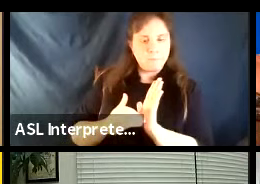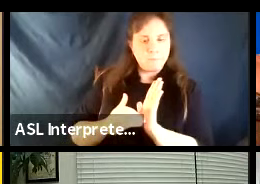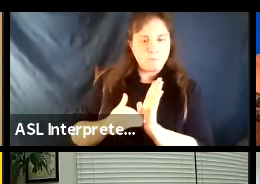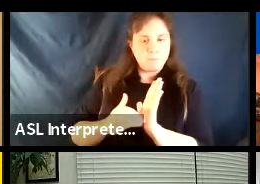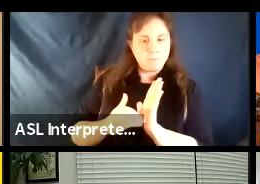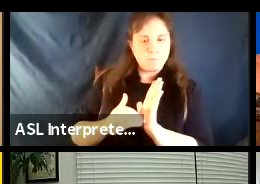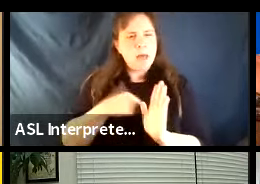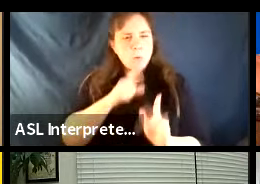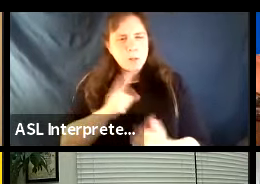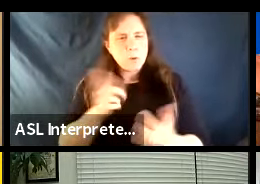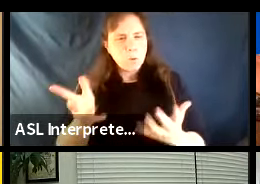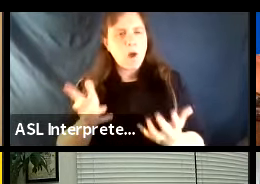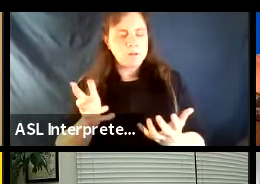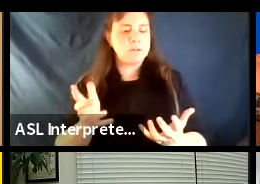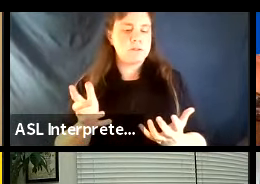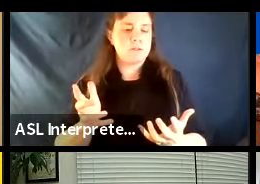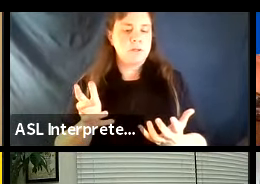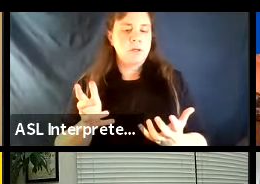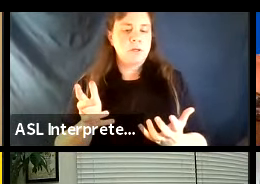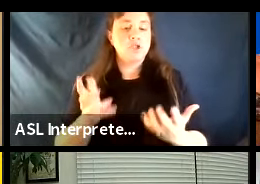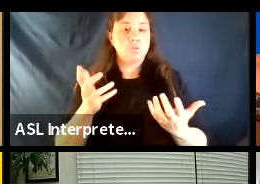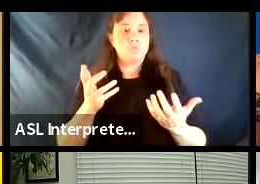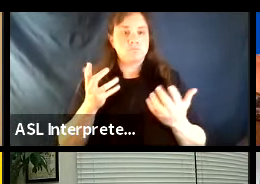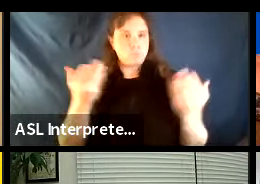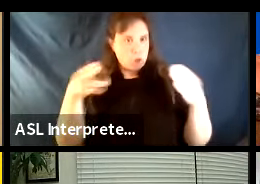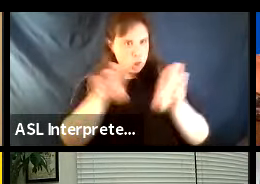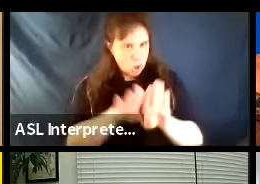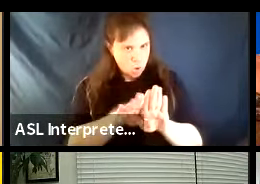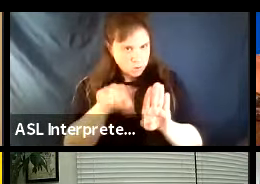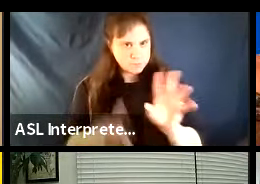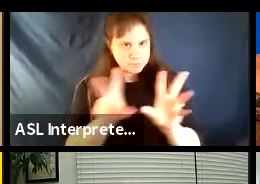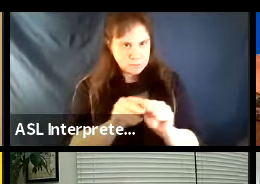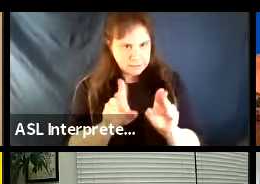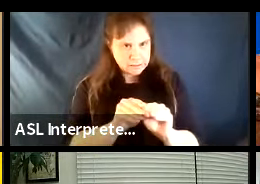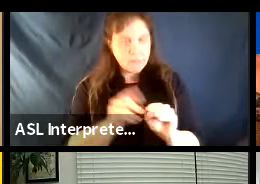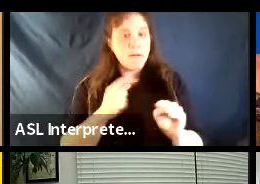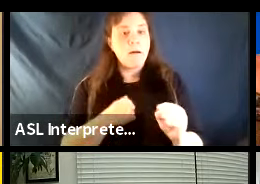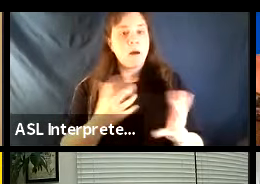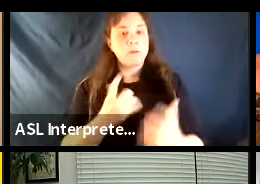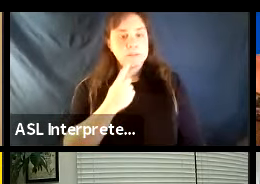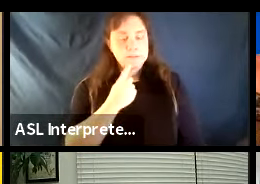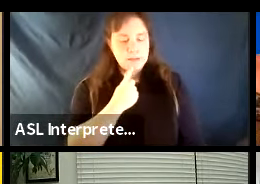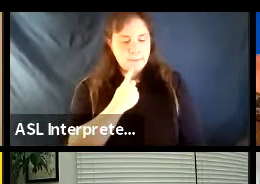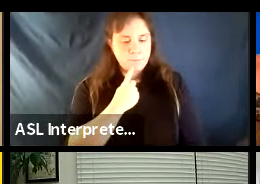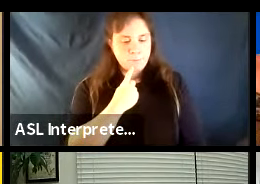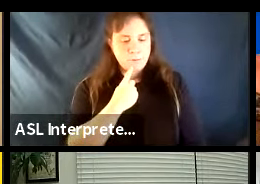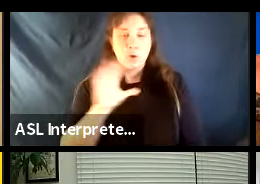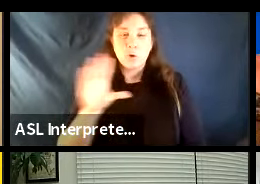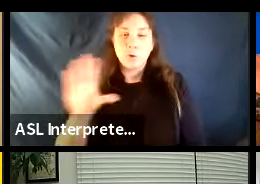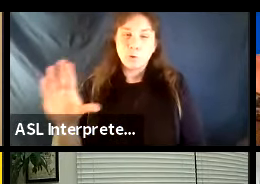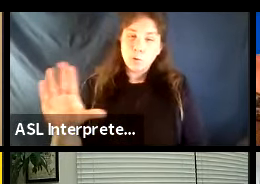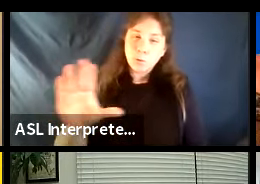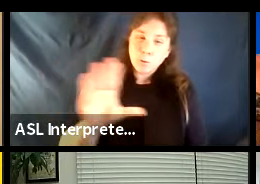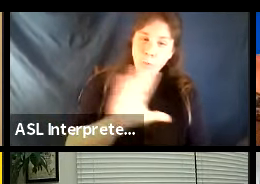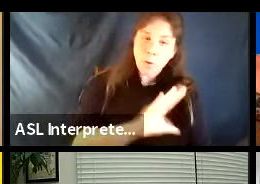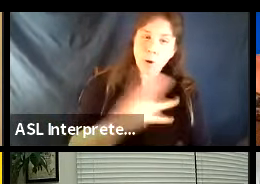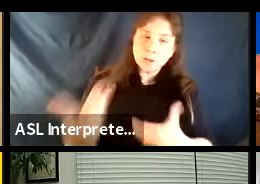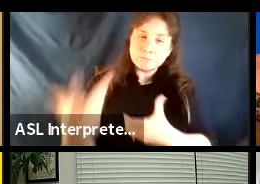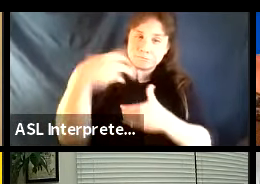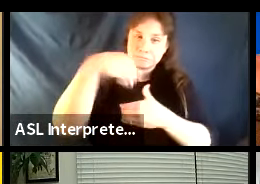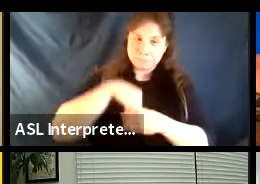want to close by saying is that your engagement, and that is the engagement